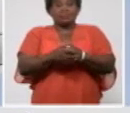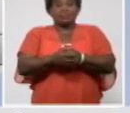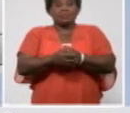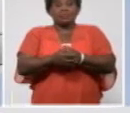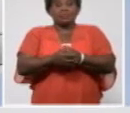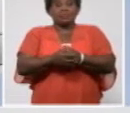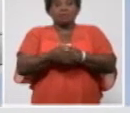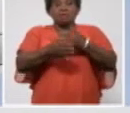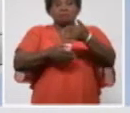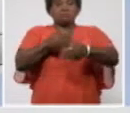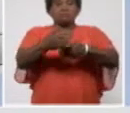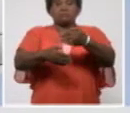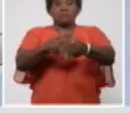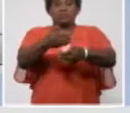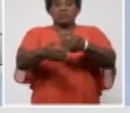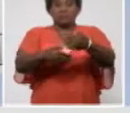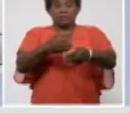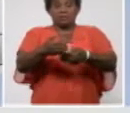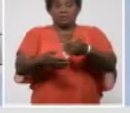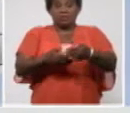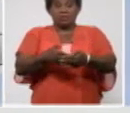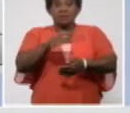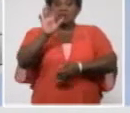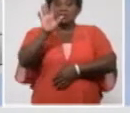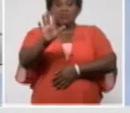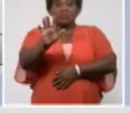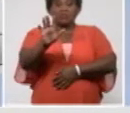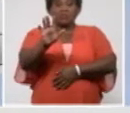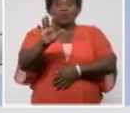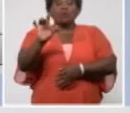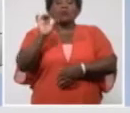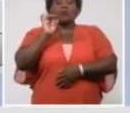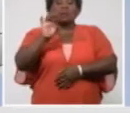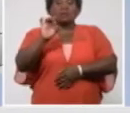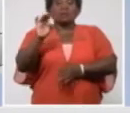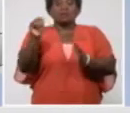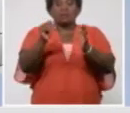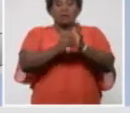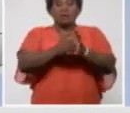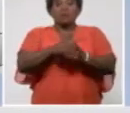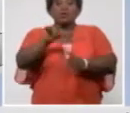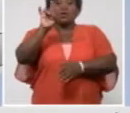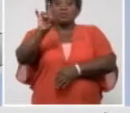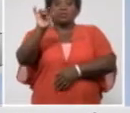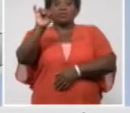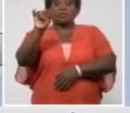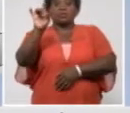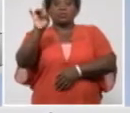of samples processed since the pandemic began to